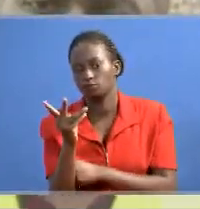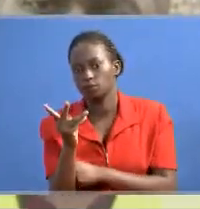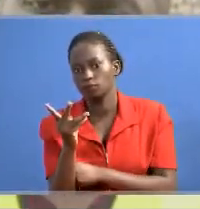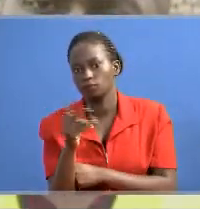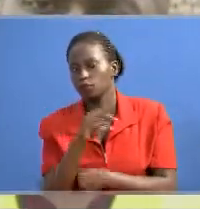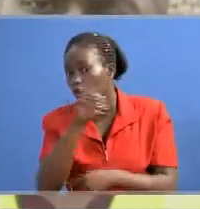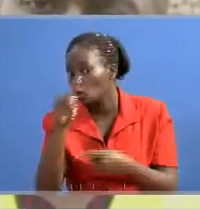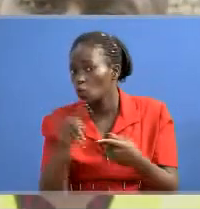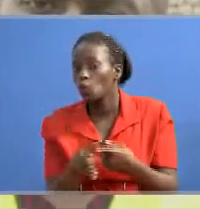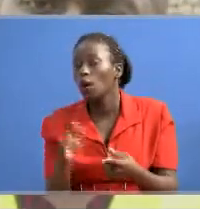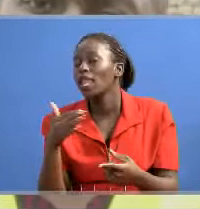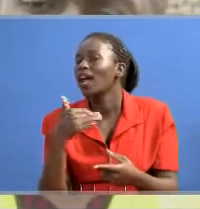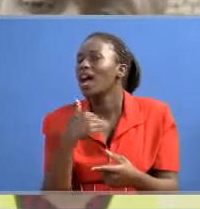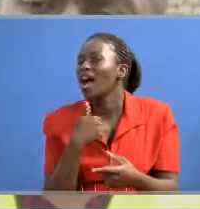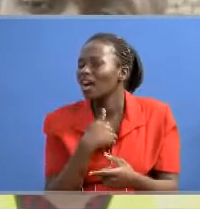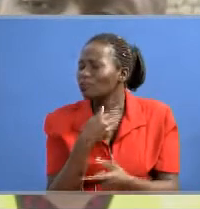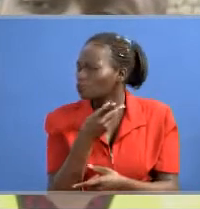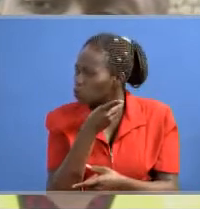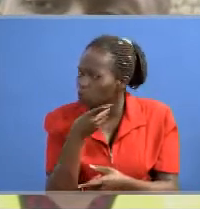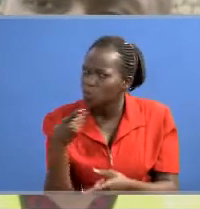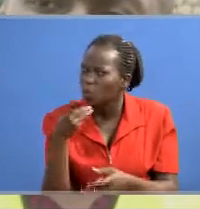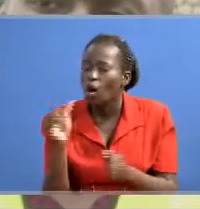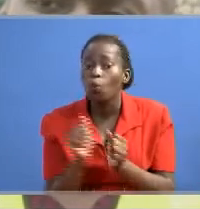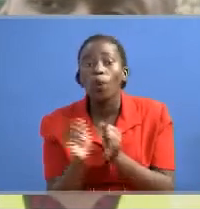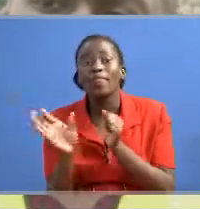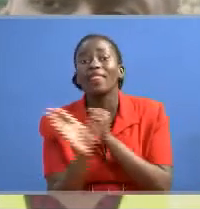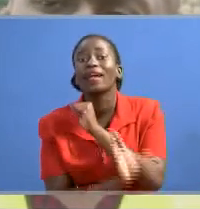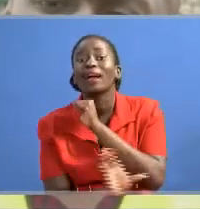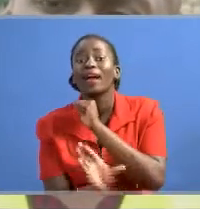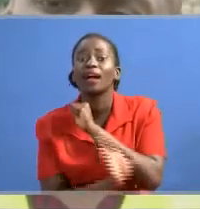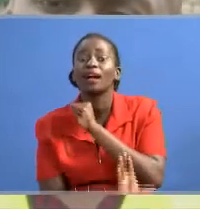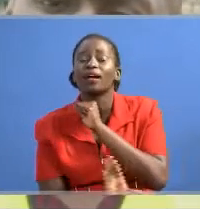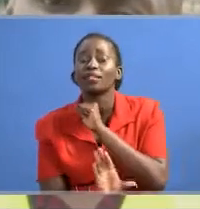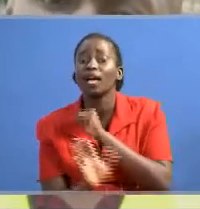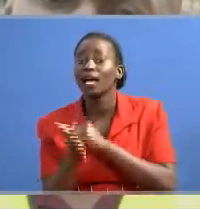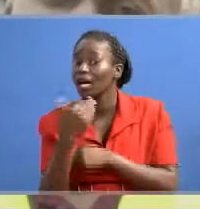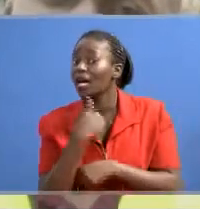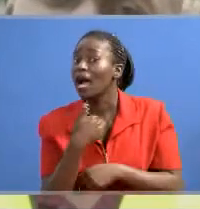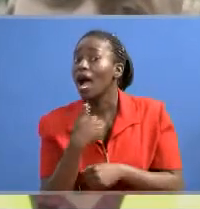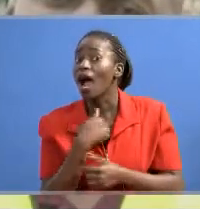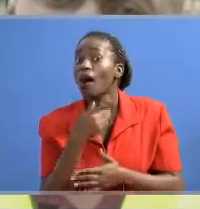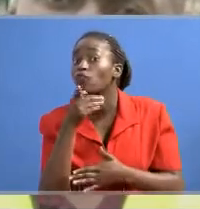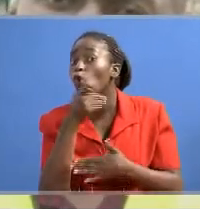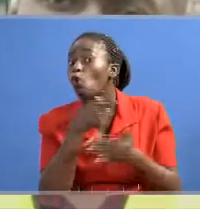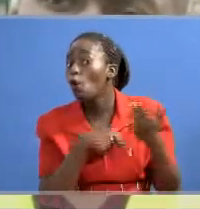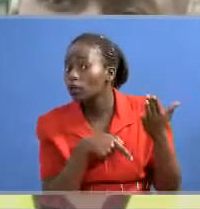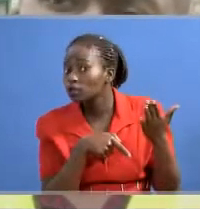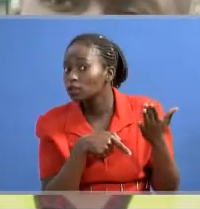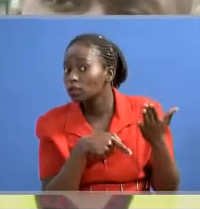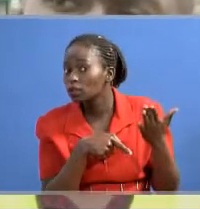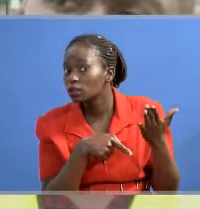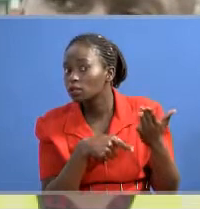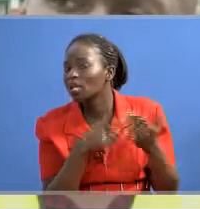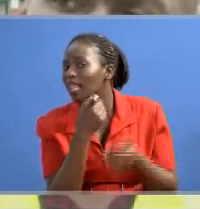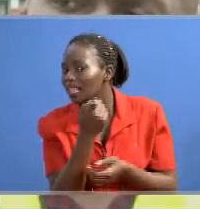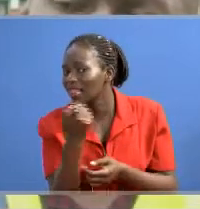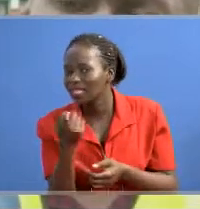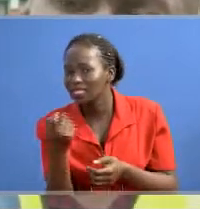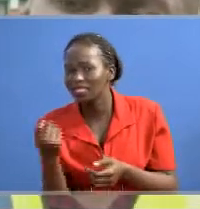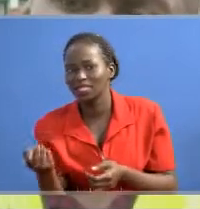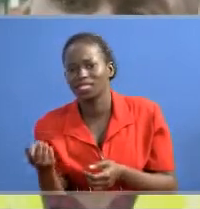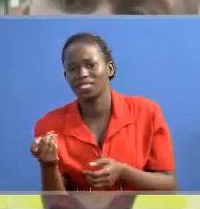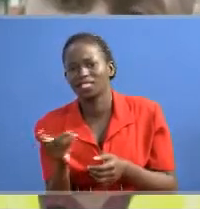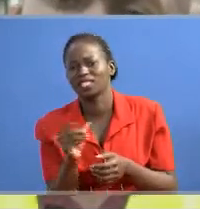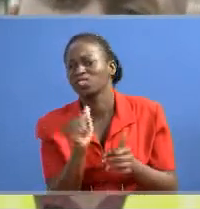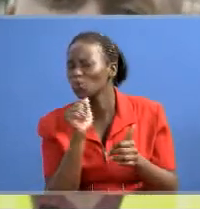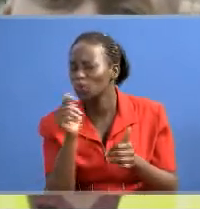2019. When there was a drought in the country, there was very little, even, and I